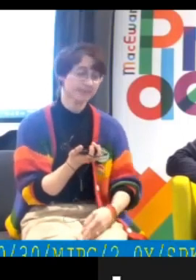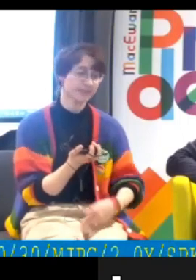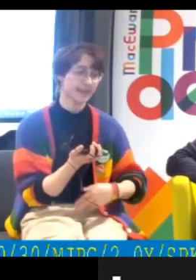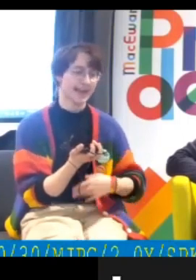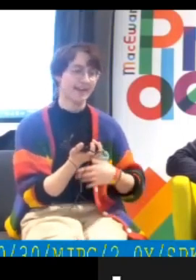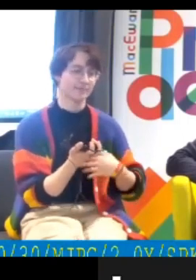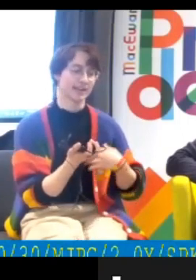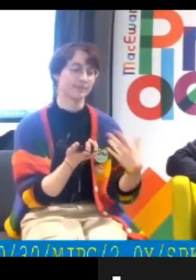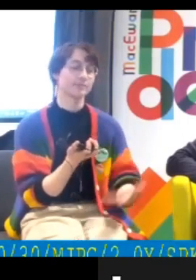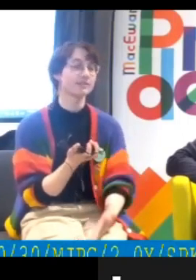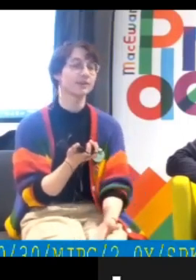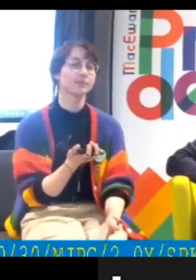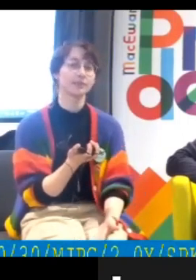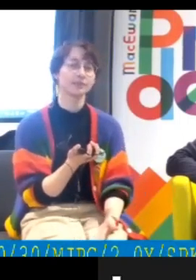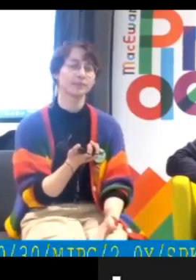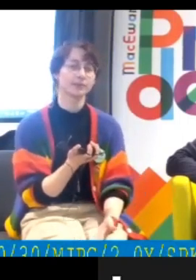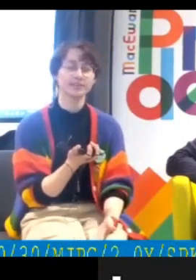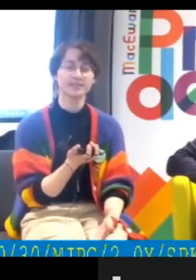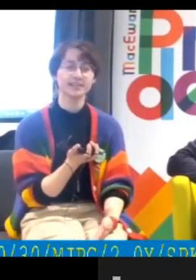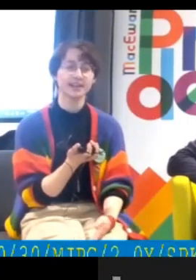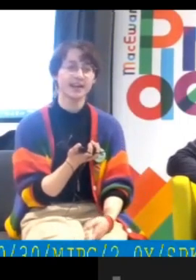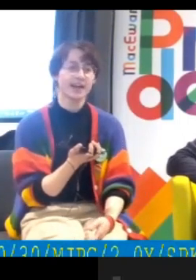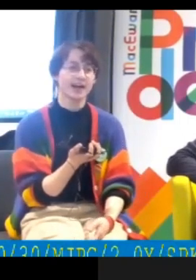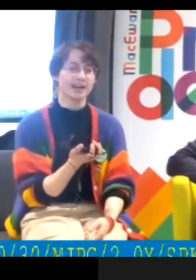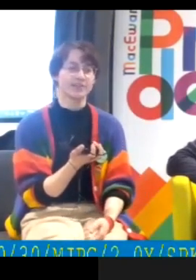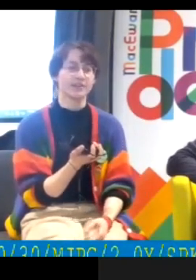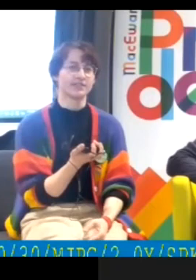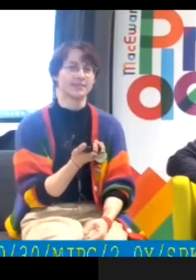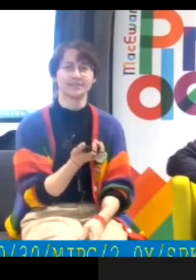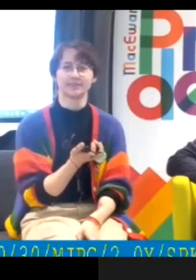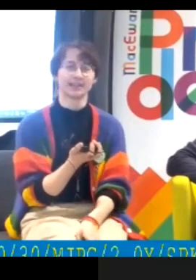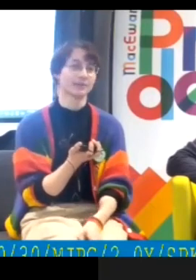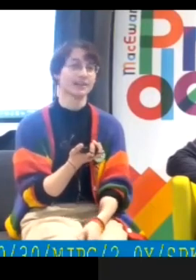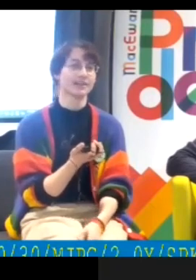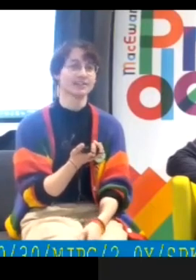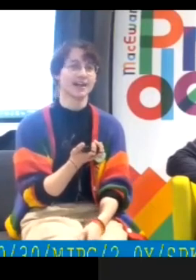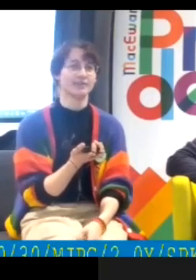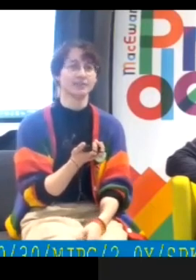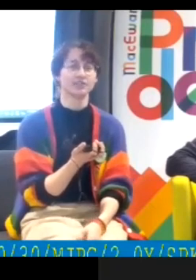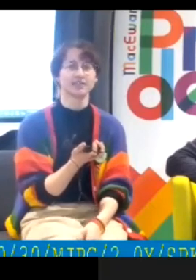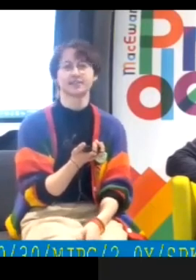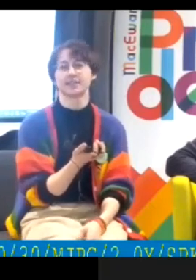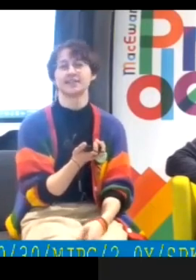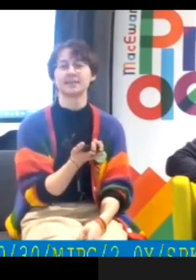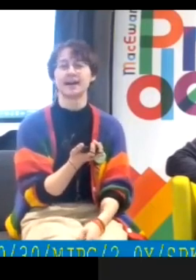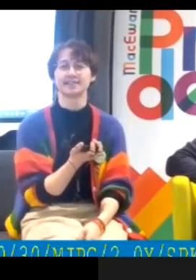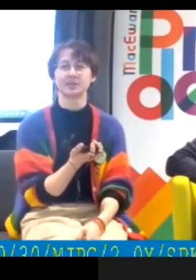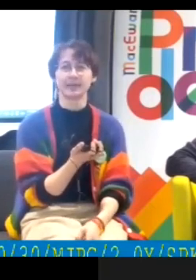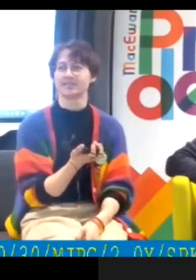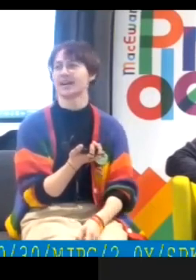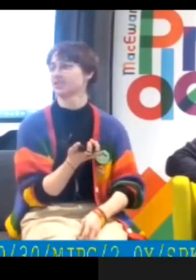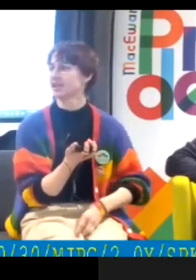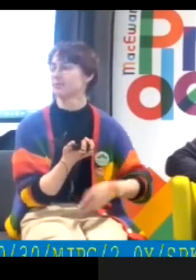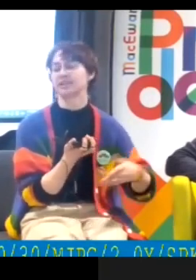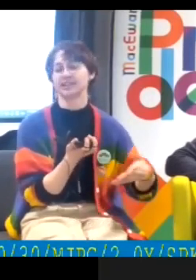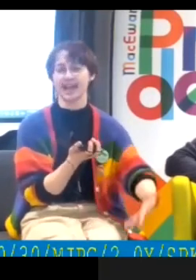community that I haven't been able to be involved with previously. Even though I lived in Edmonton for like 3 years, I've only just in this past year been